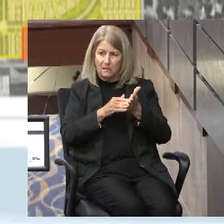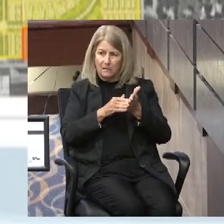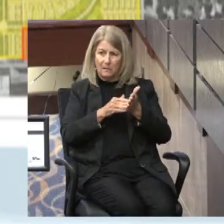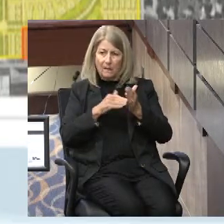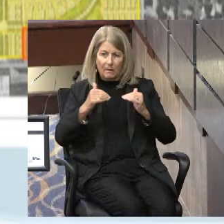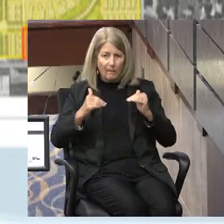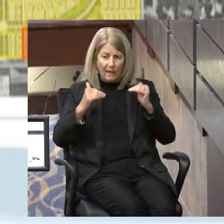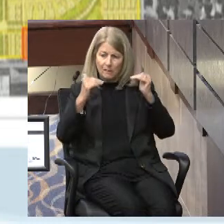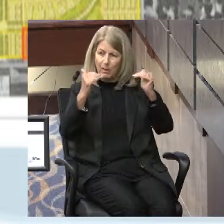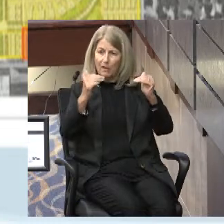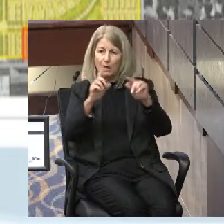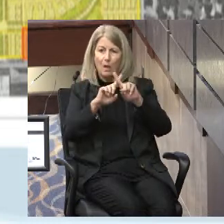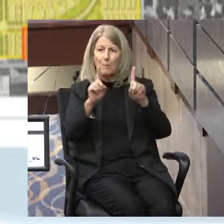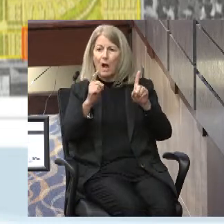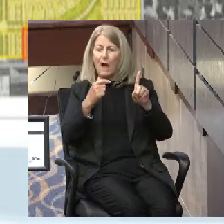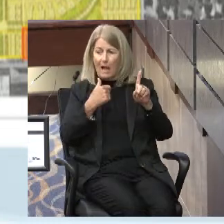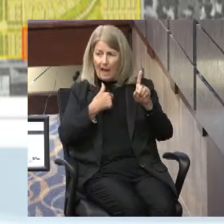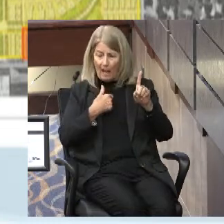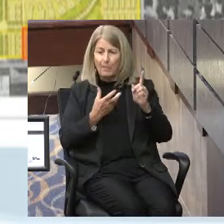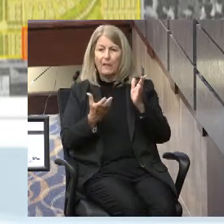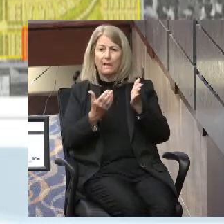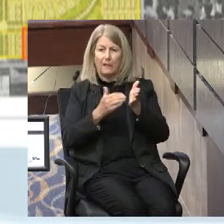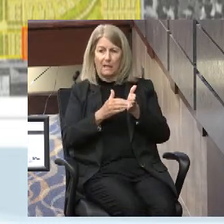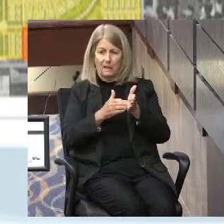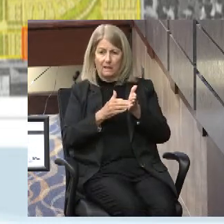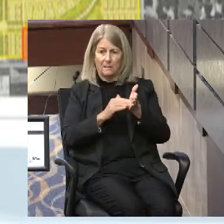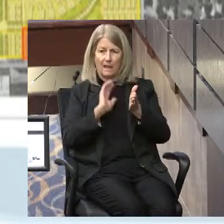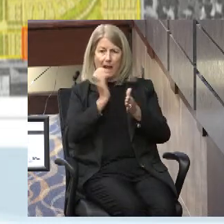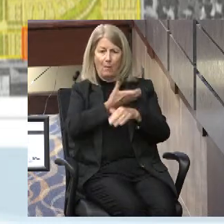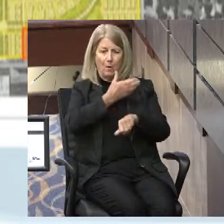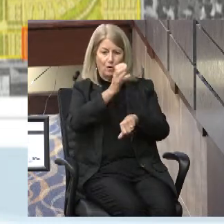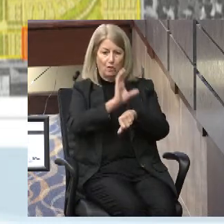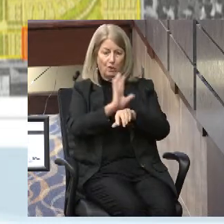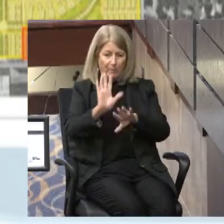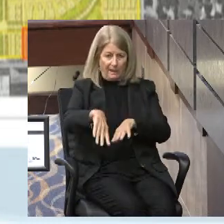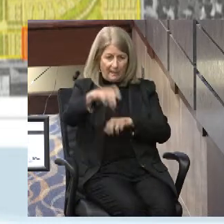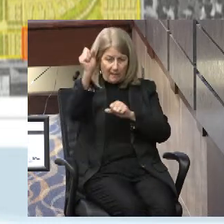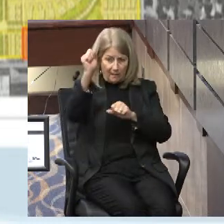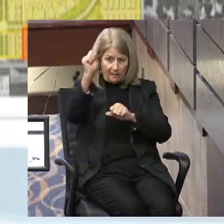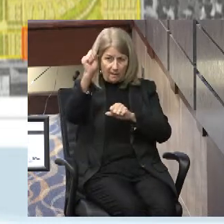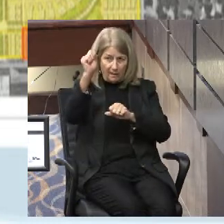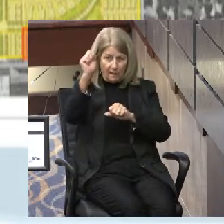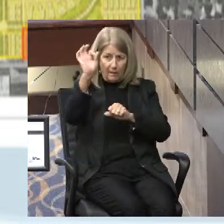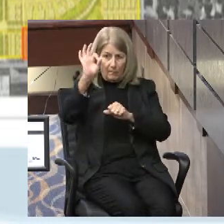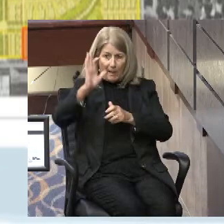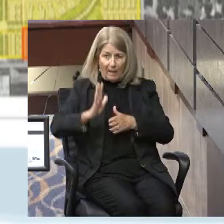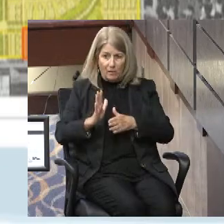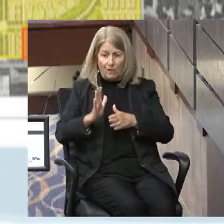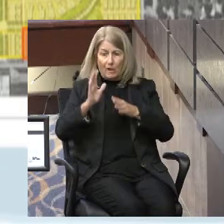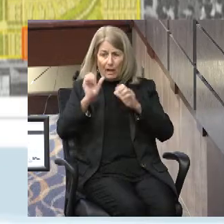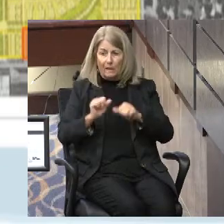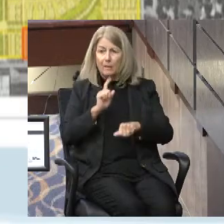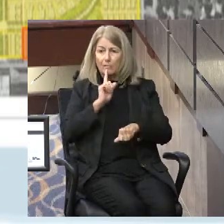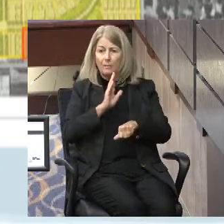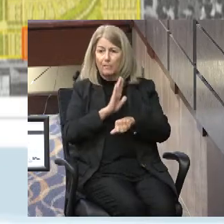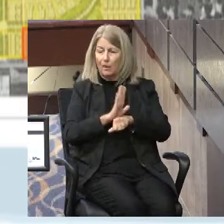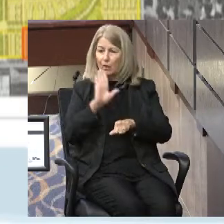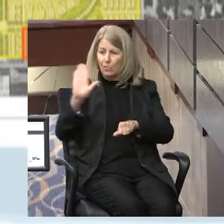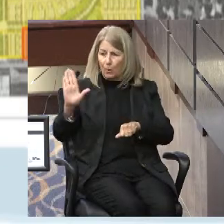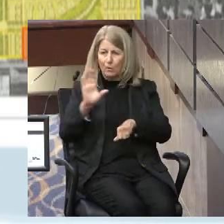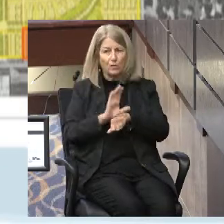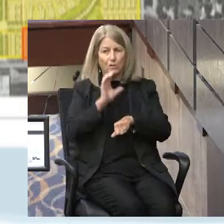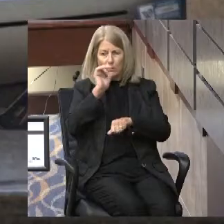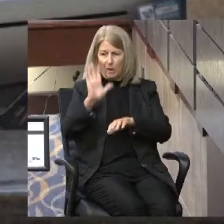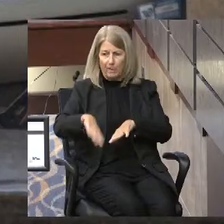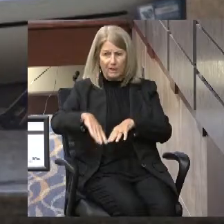advancement. But I am against our church being taken. Pastor, I can assure you your church is not being taken. There's